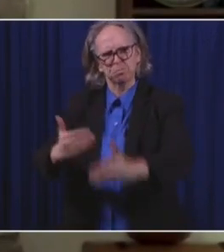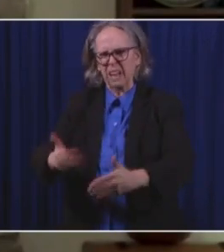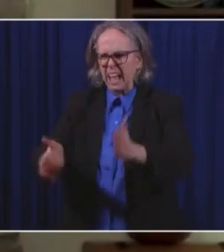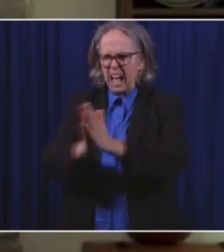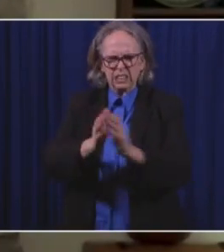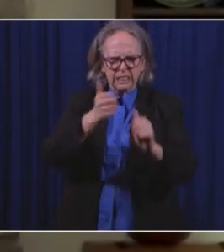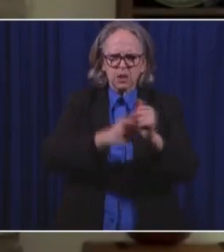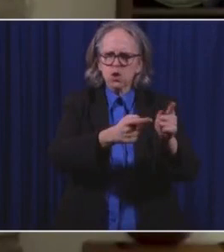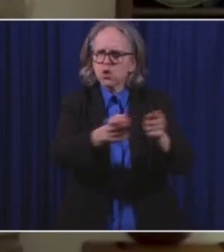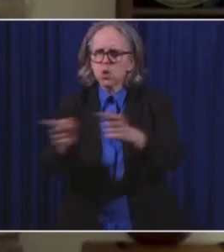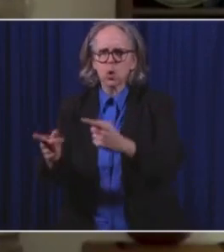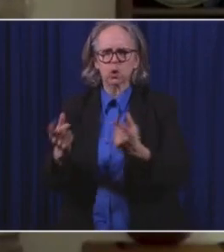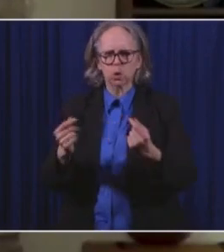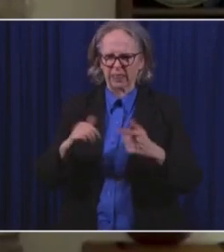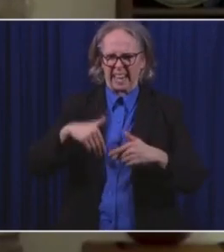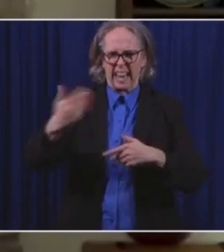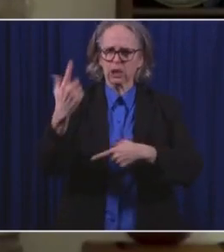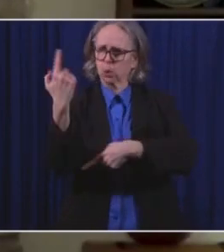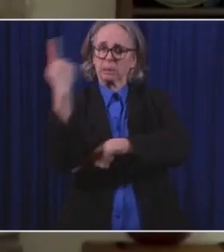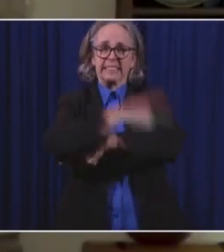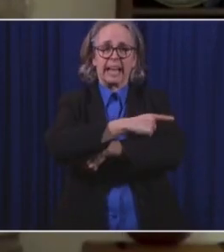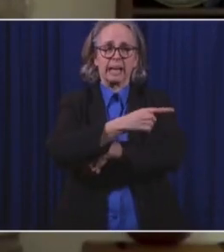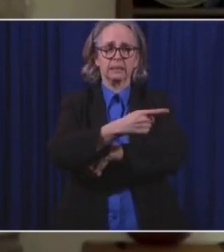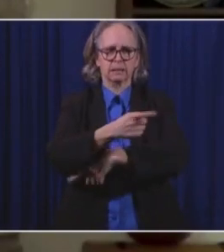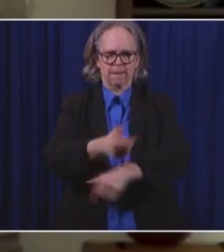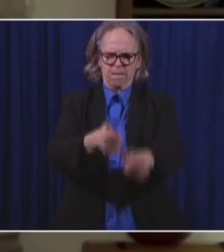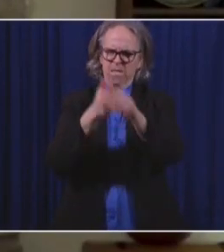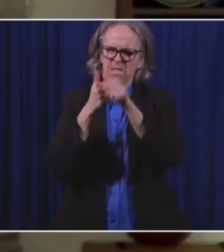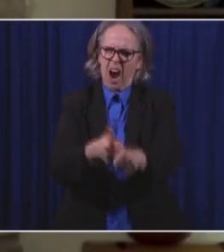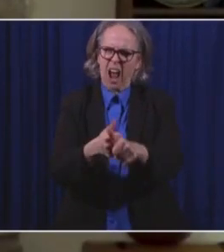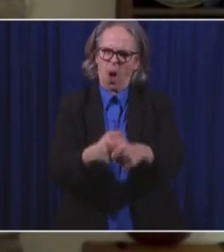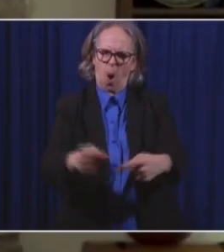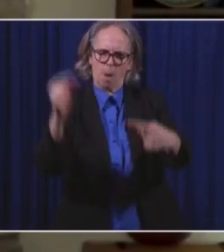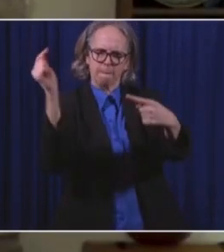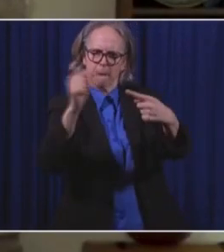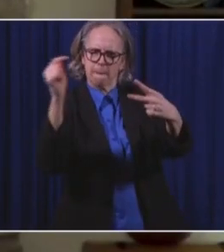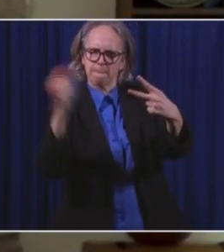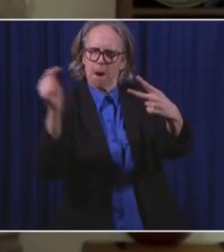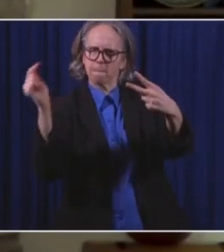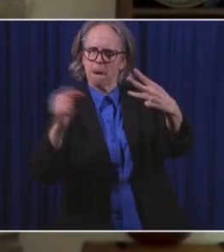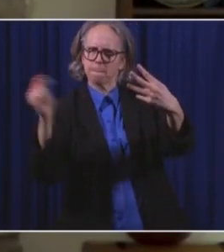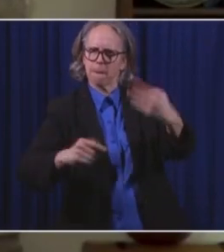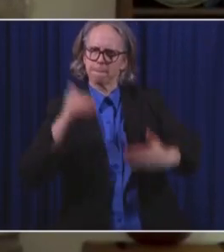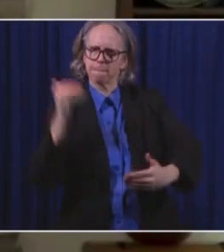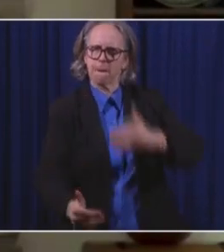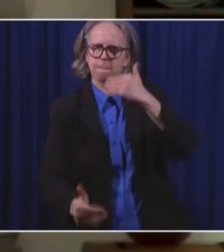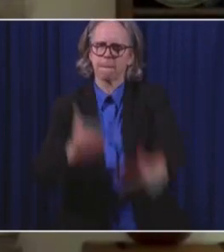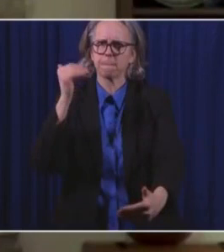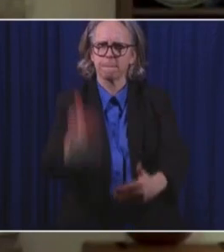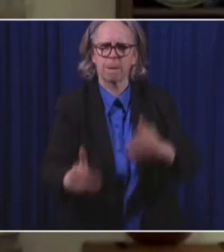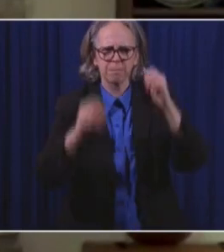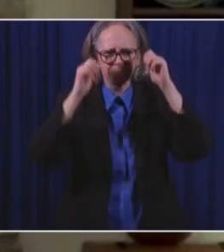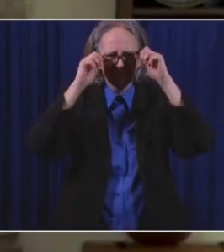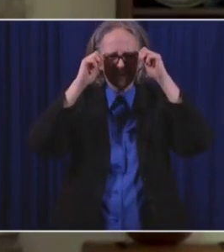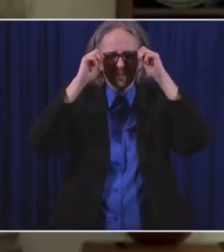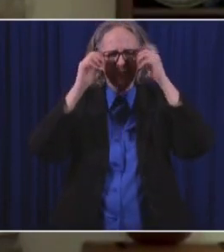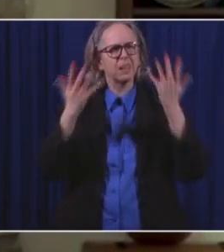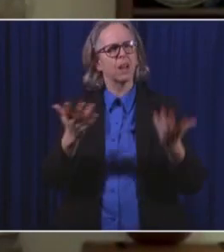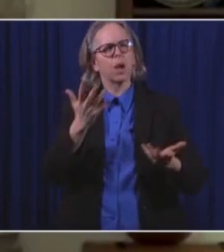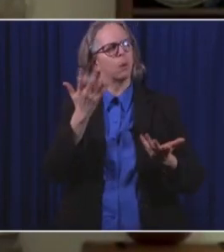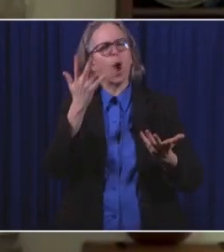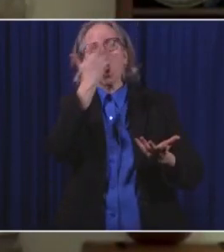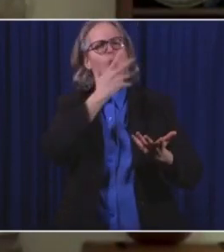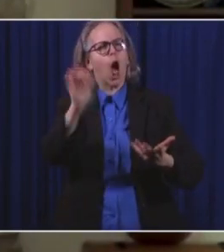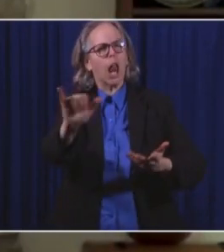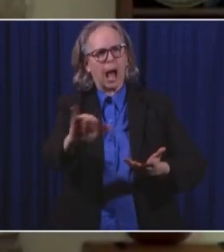absolutely crucial period of time. These are steps that are sensible steps that we